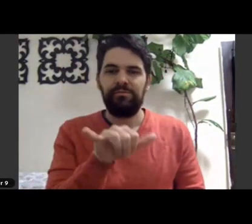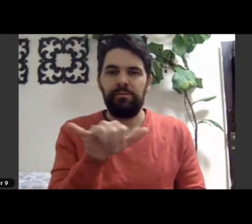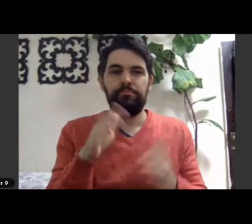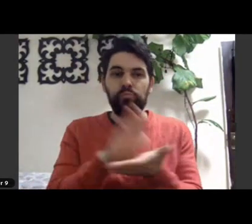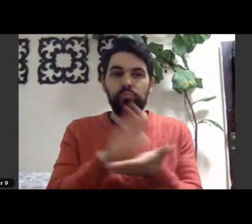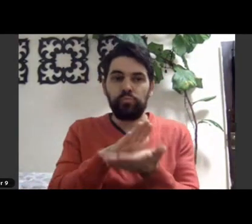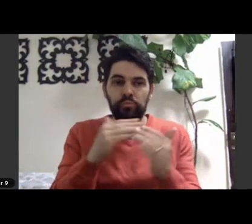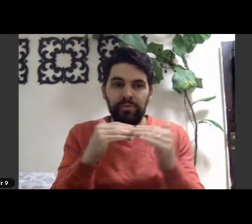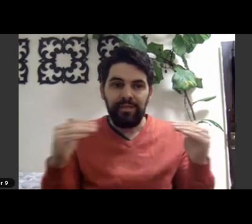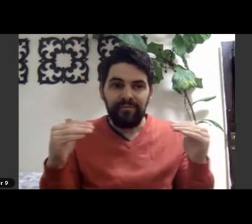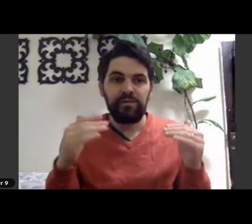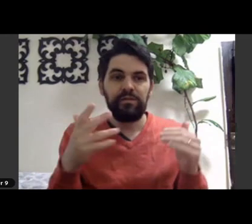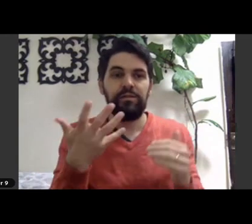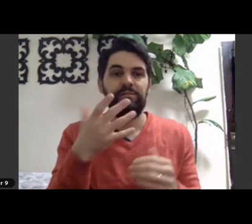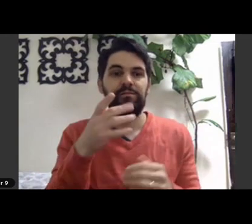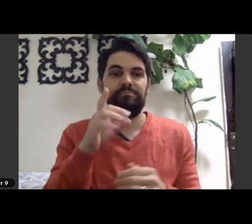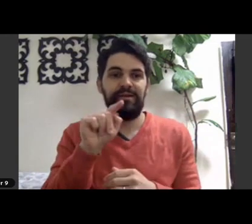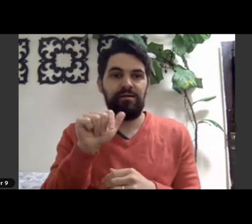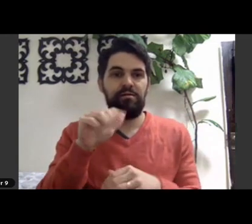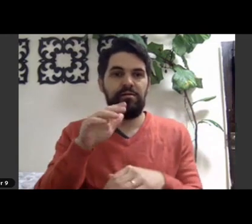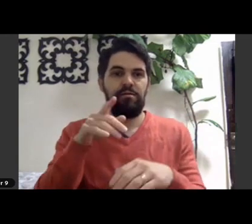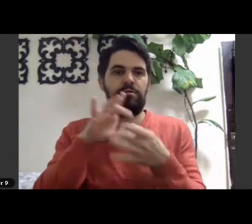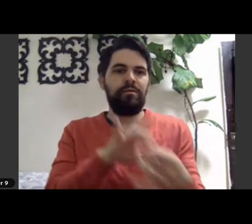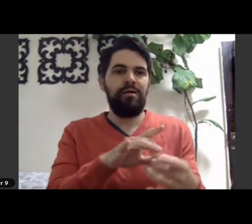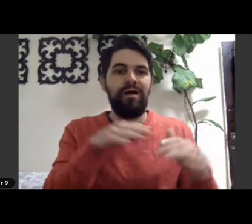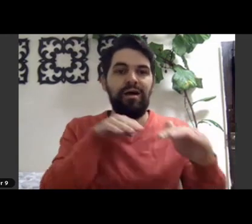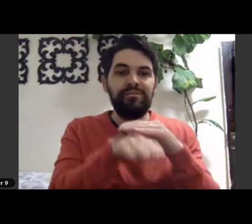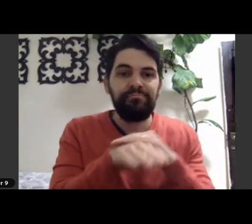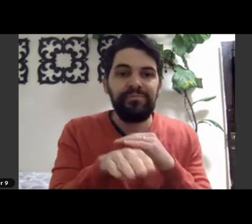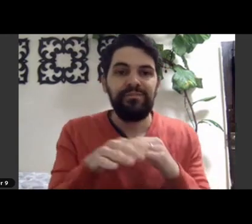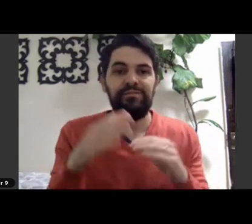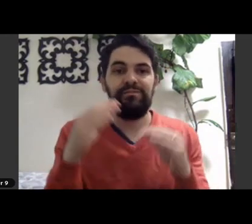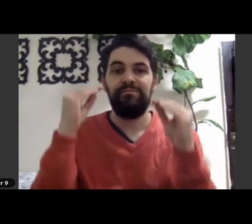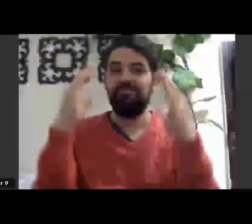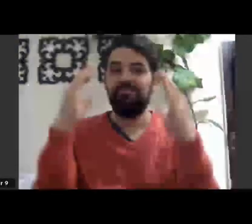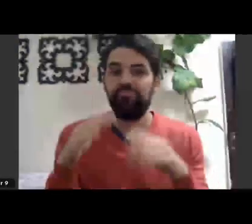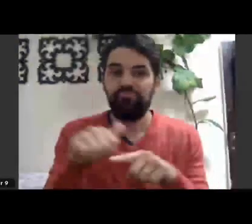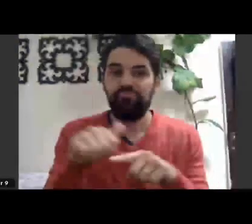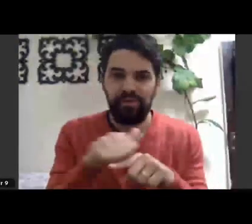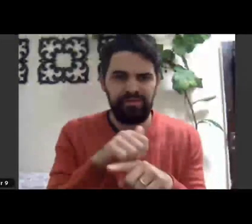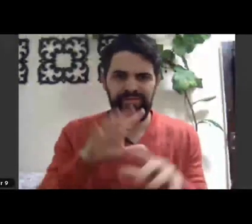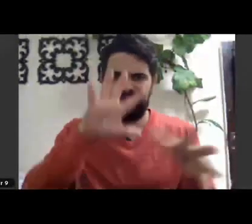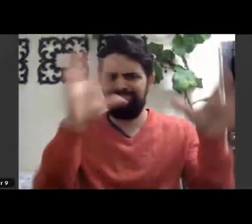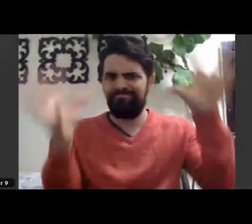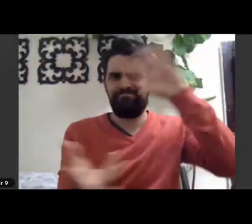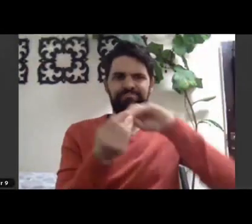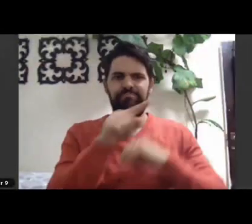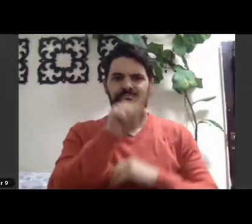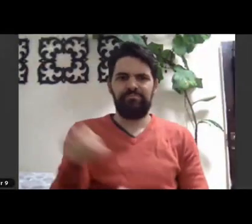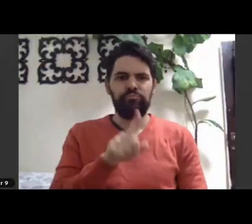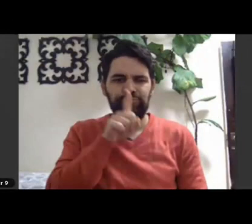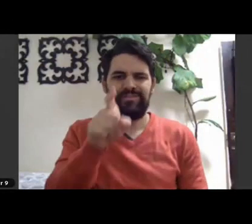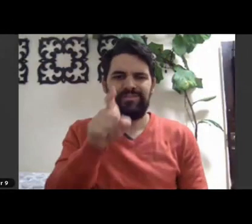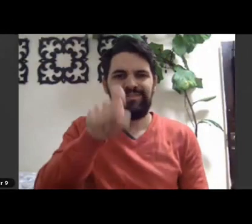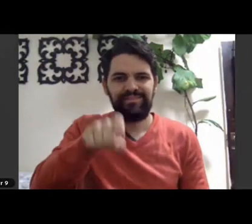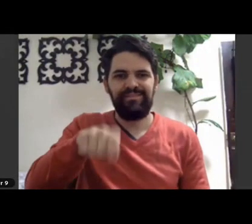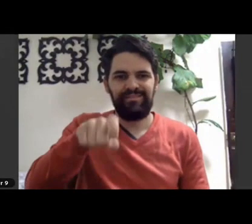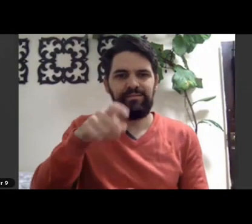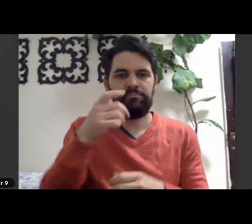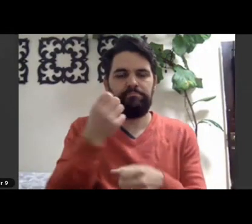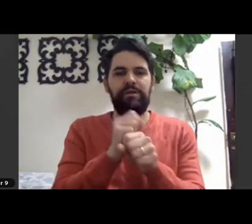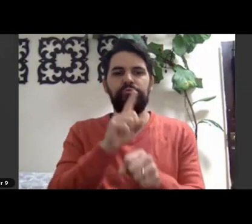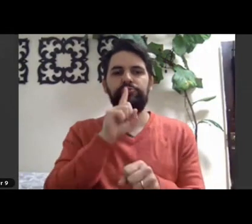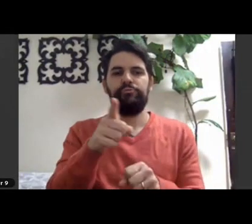by gender, age, disability type, as well as school level, education level, and providing access to teacher